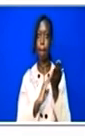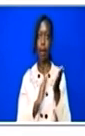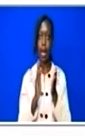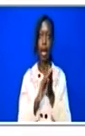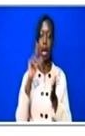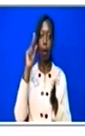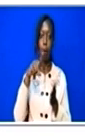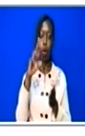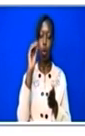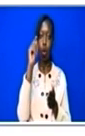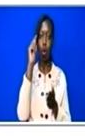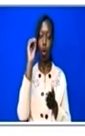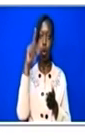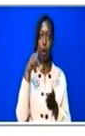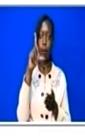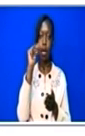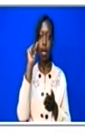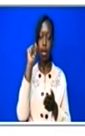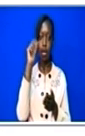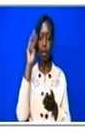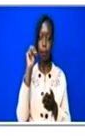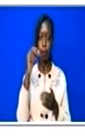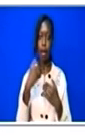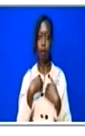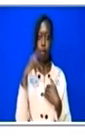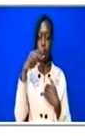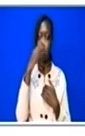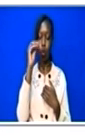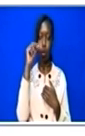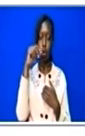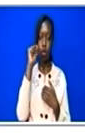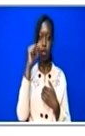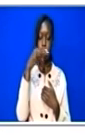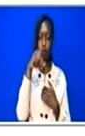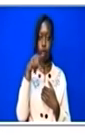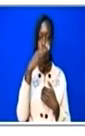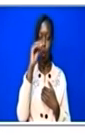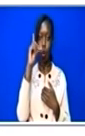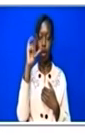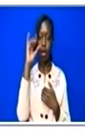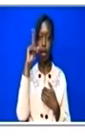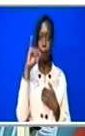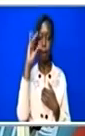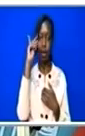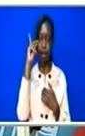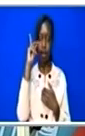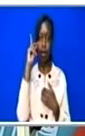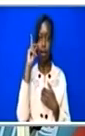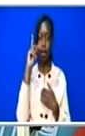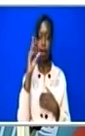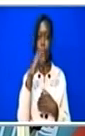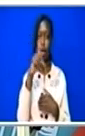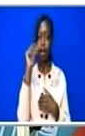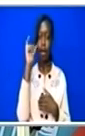plasma membrane that I talked about, we have the phospholipid as a layer in the plasma membrane, which is